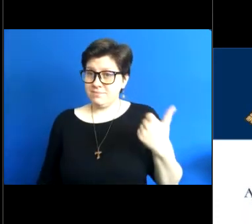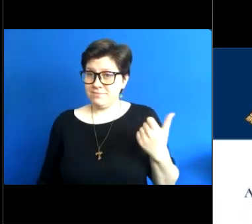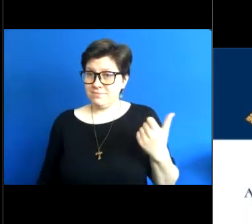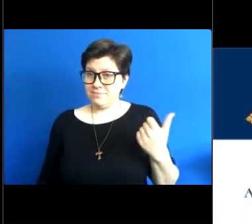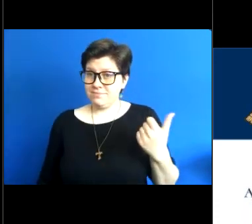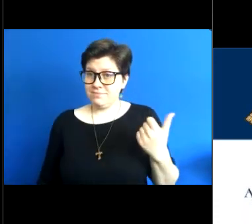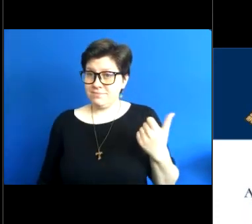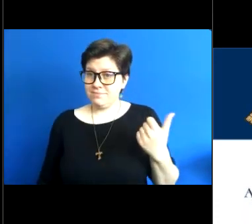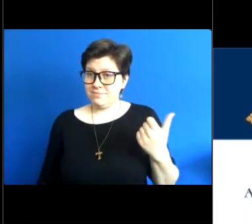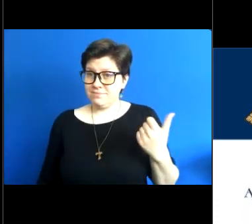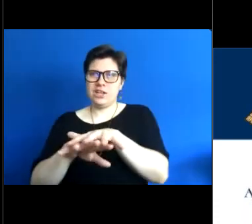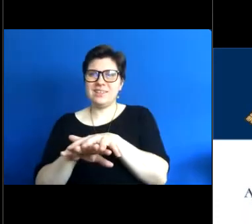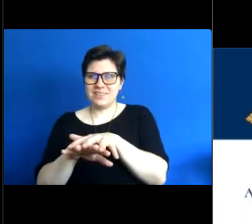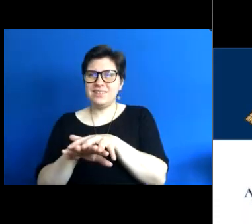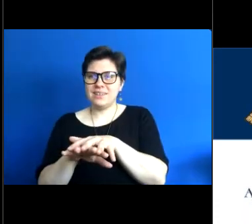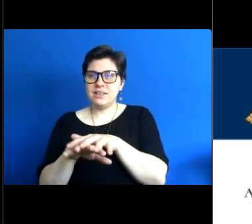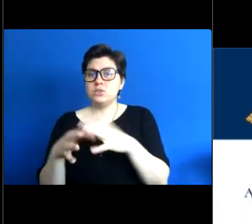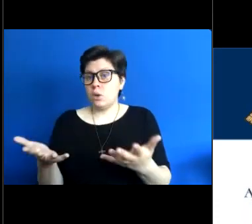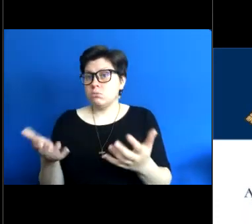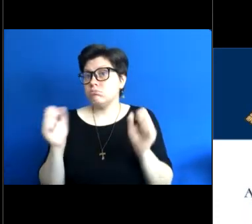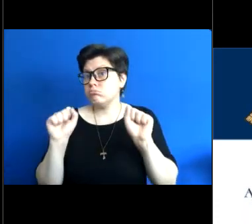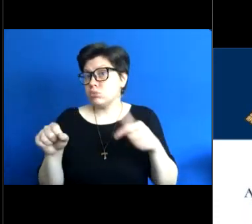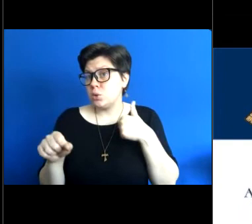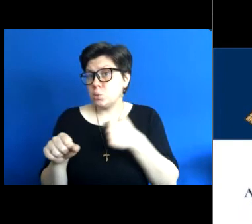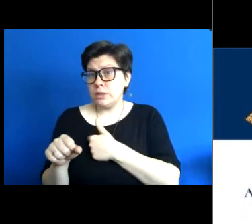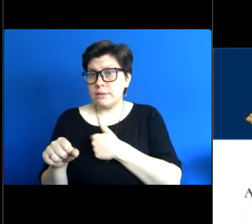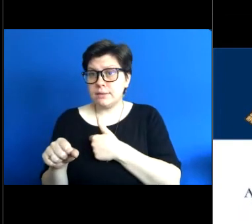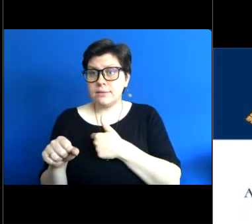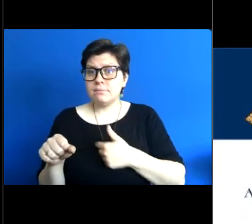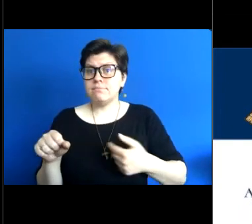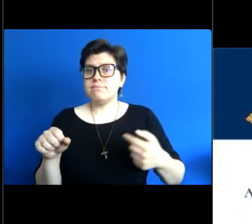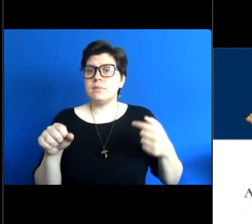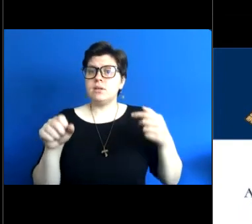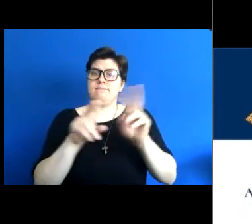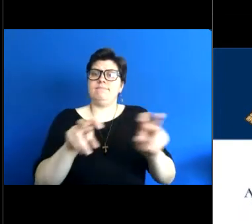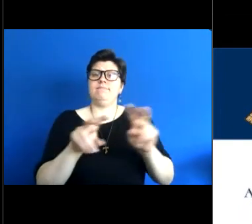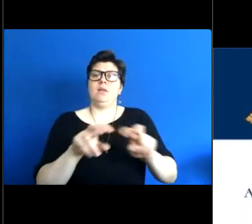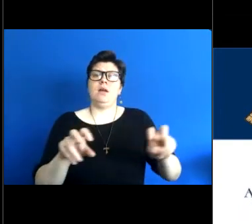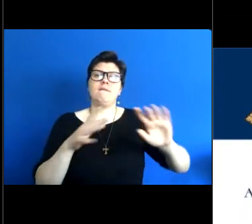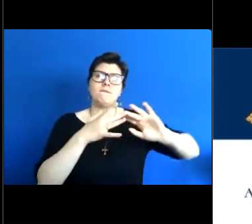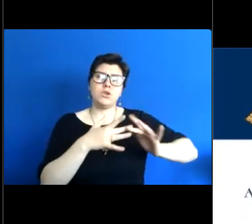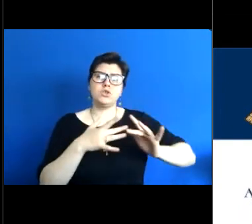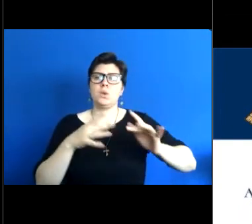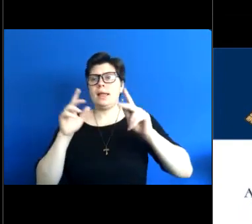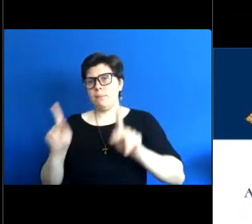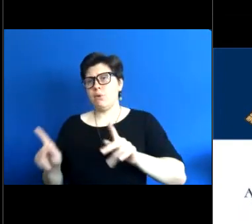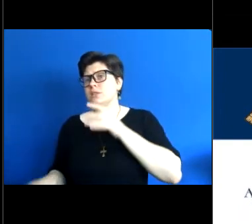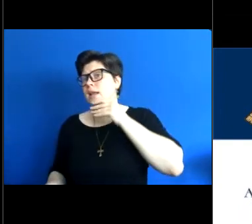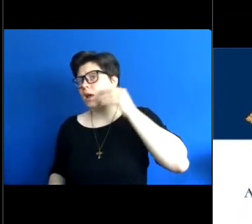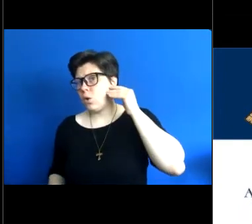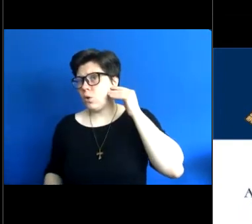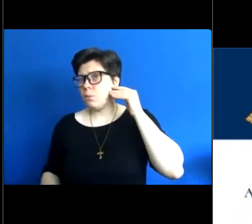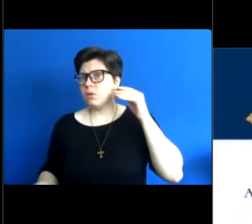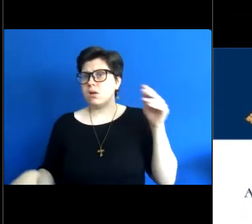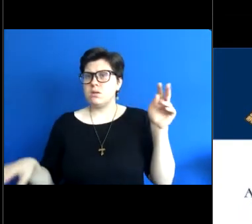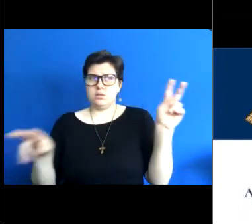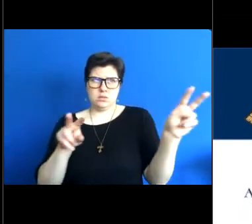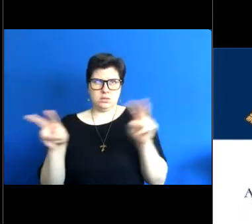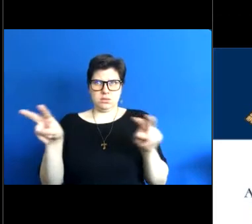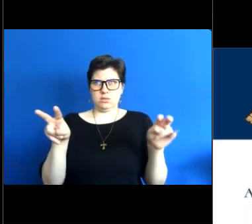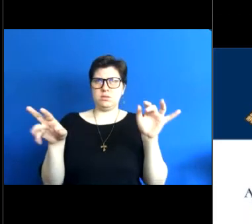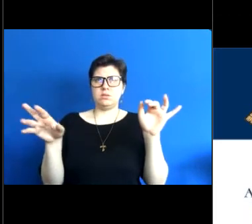hybrid model. So can we look at the virtual, the in-person, the at-home? Can we look at those three